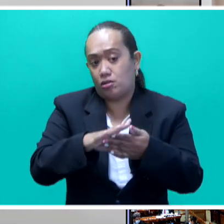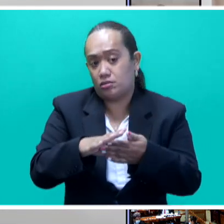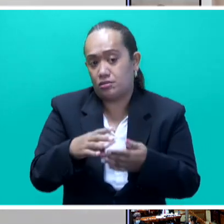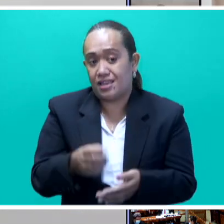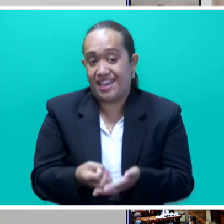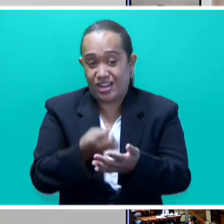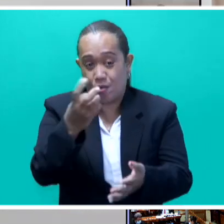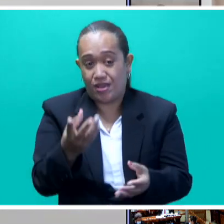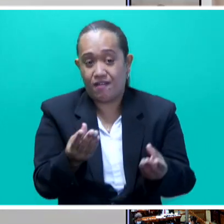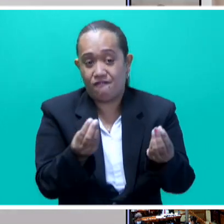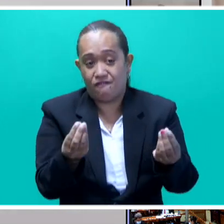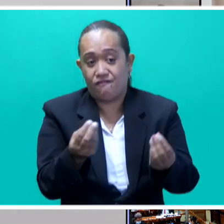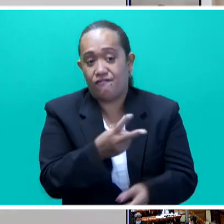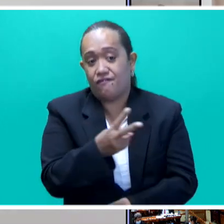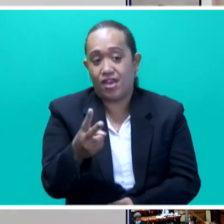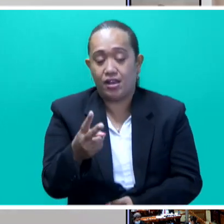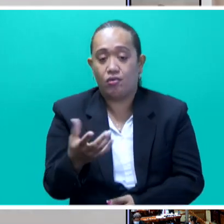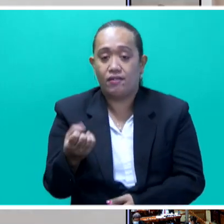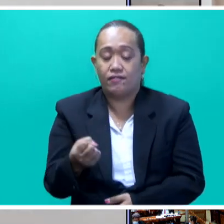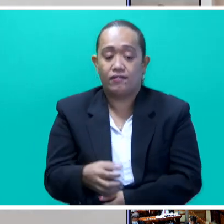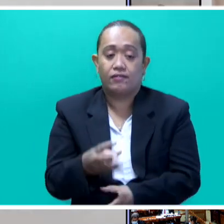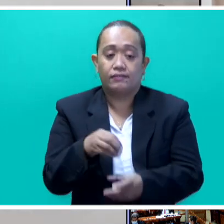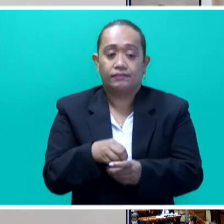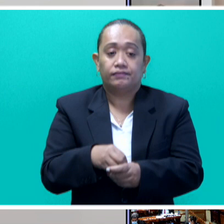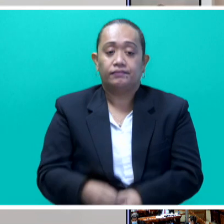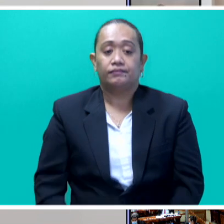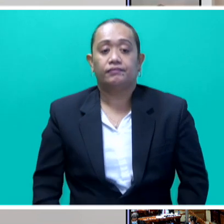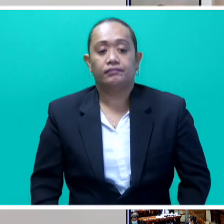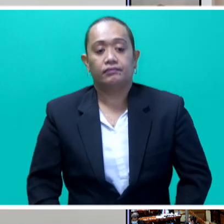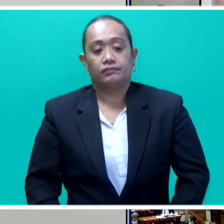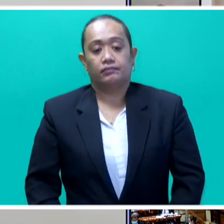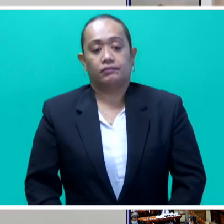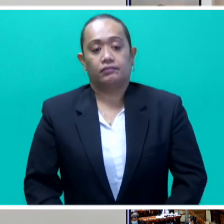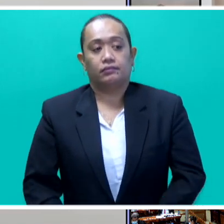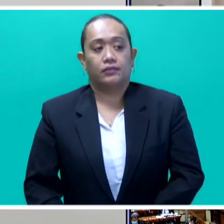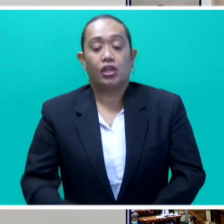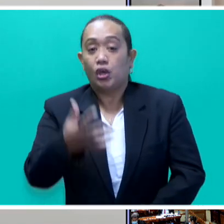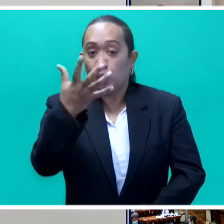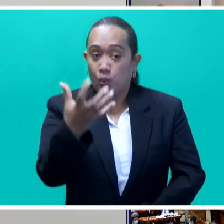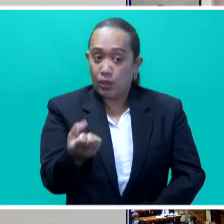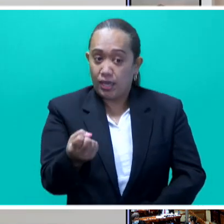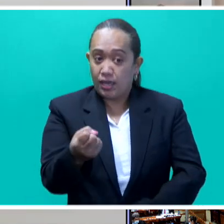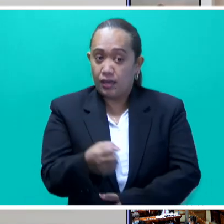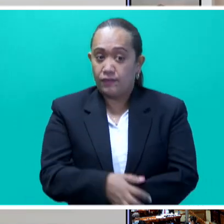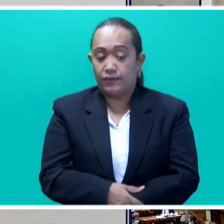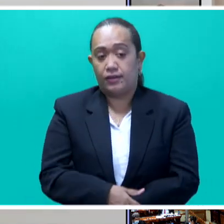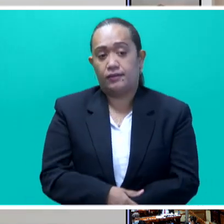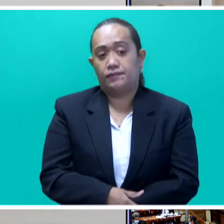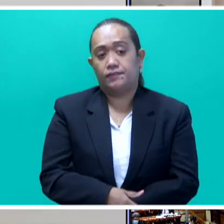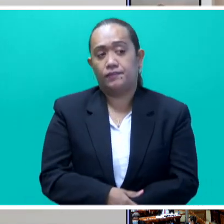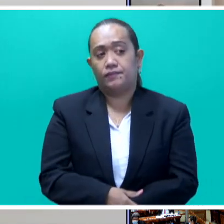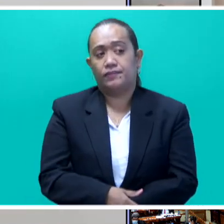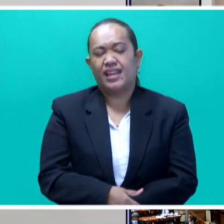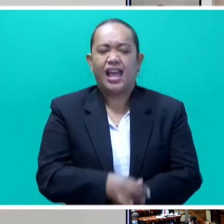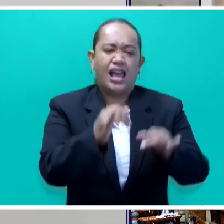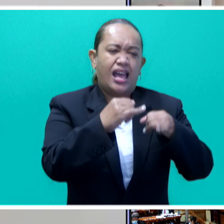economic value, SEV, it actually includes a luxury VIP vacation in paradise, and the number of